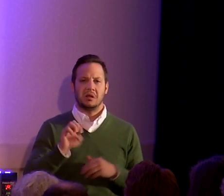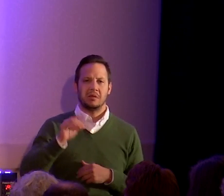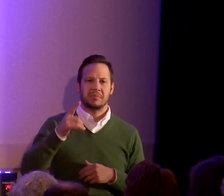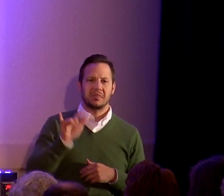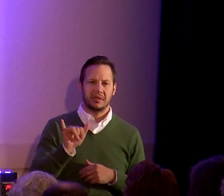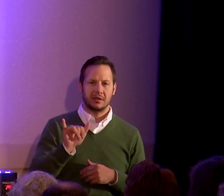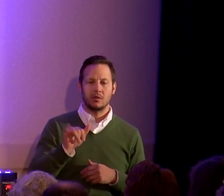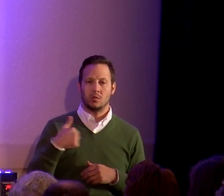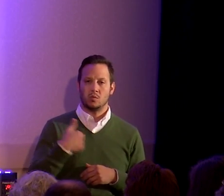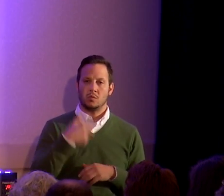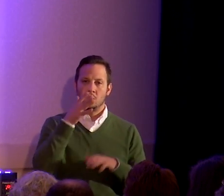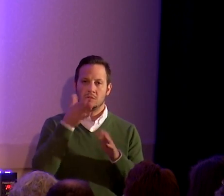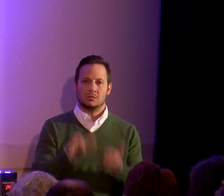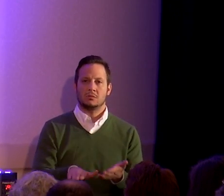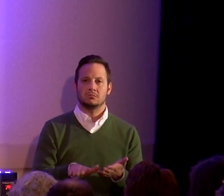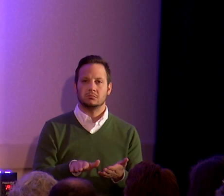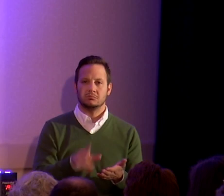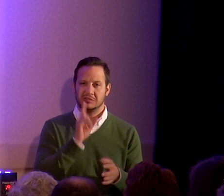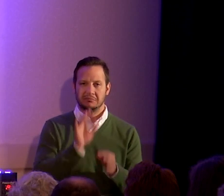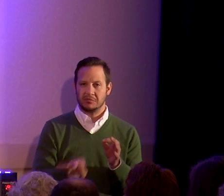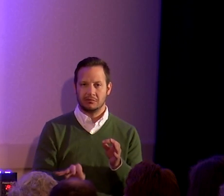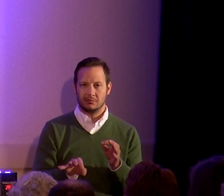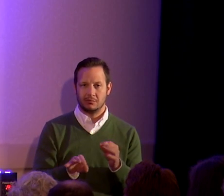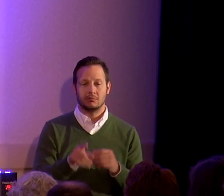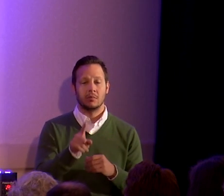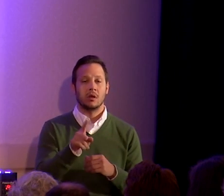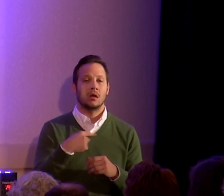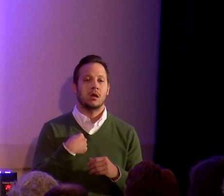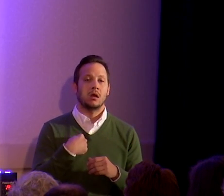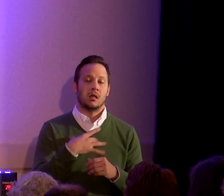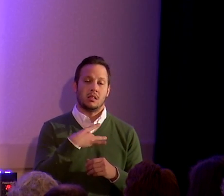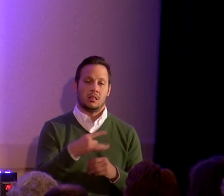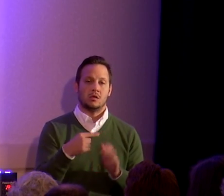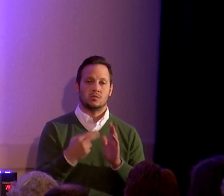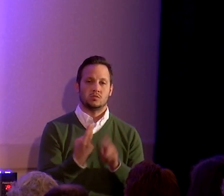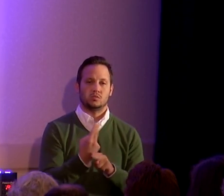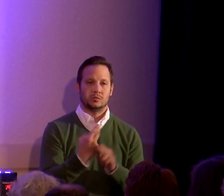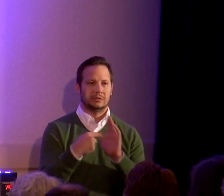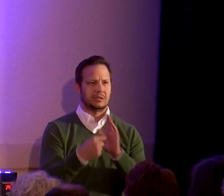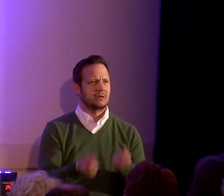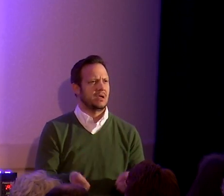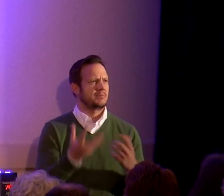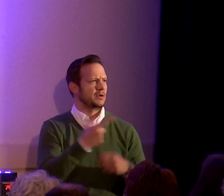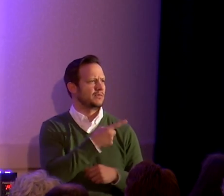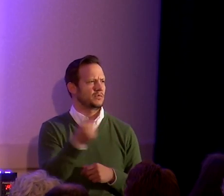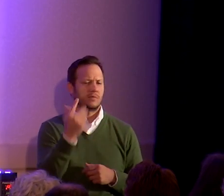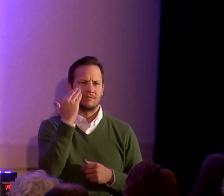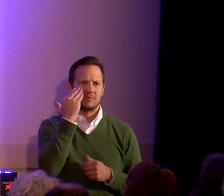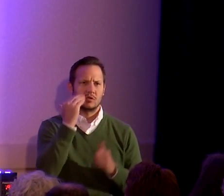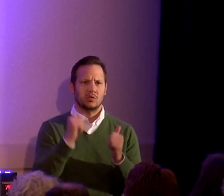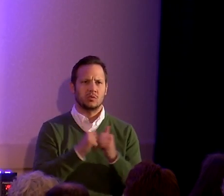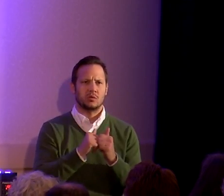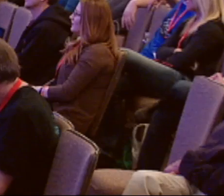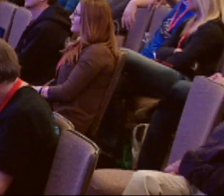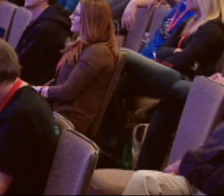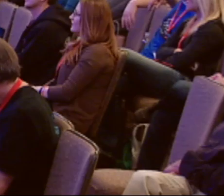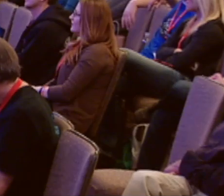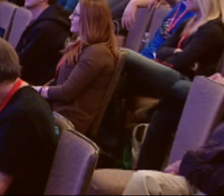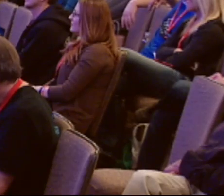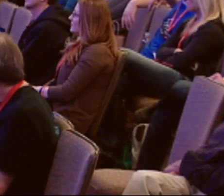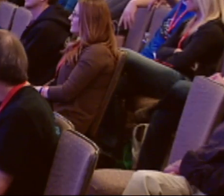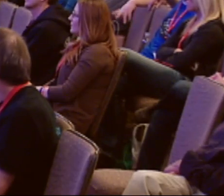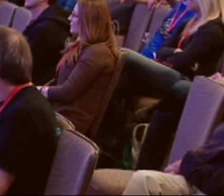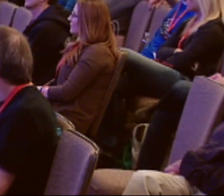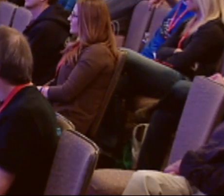simple. And the example I like to use, the argument I like to make, is how many of you here are familiar with Fermi's paradox?